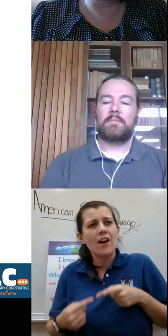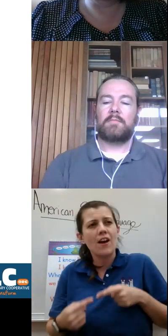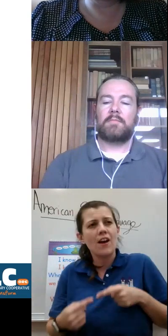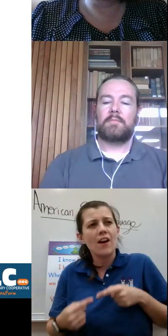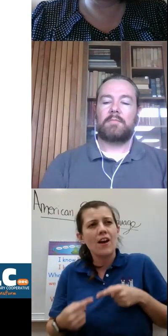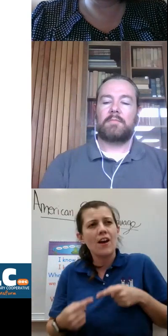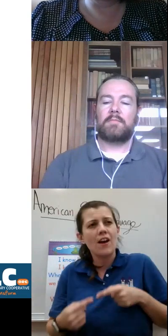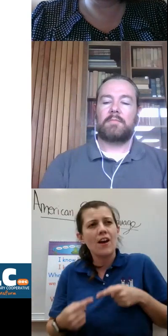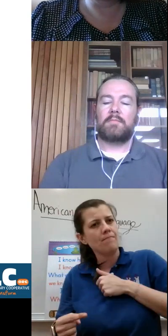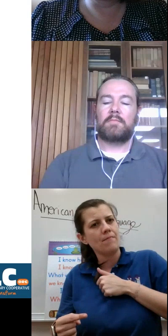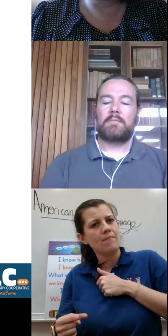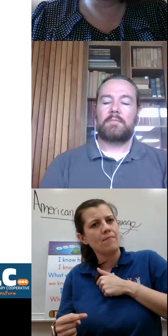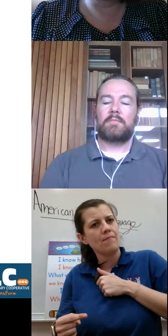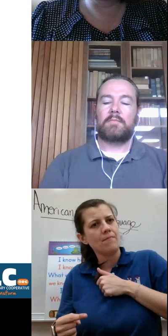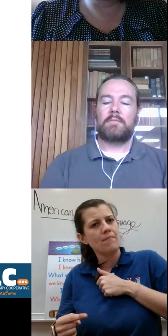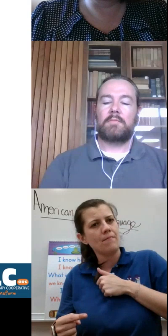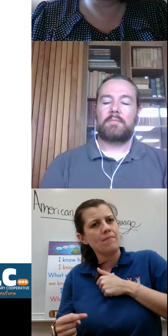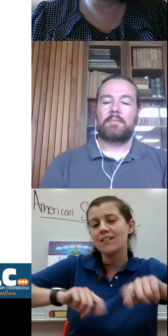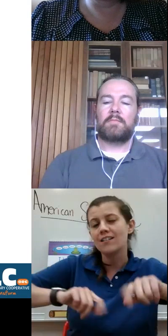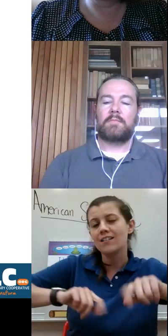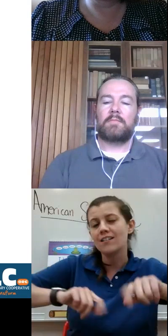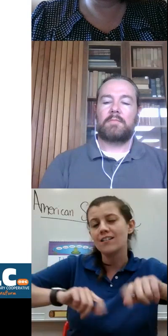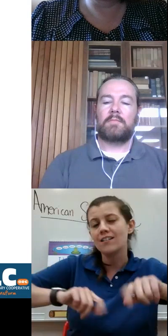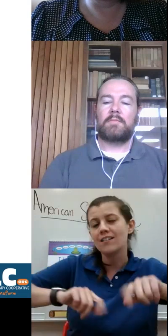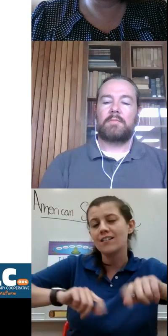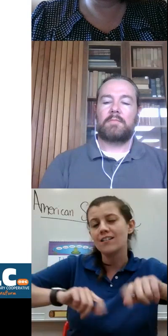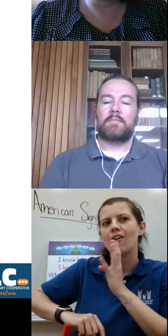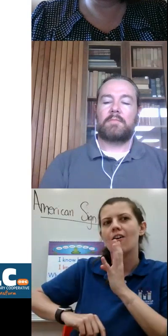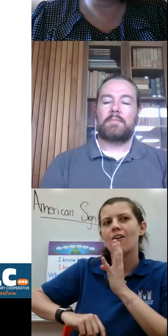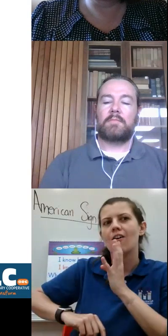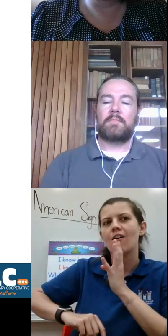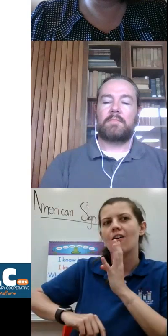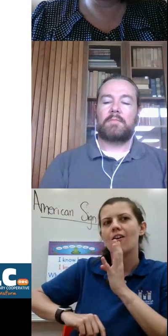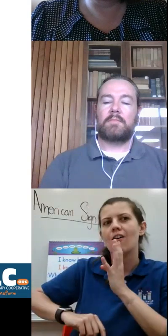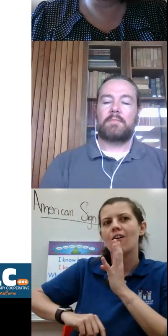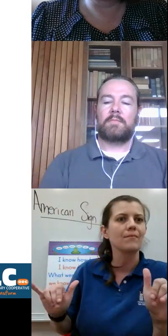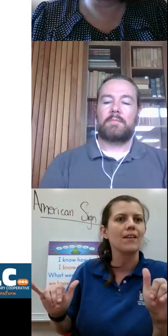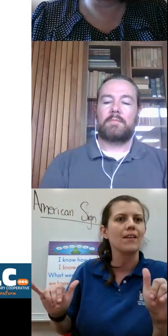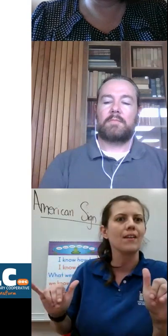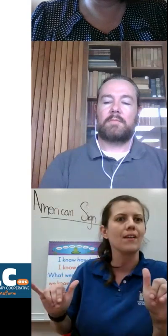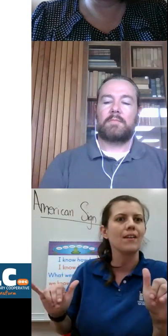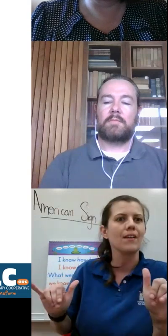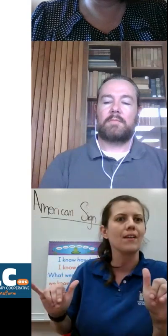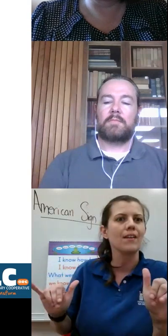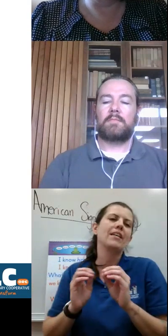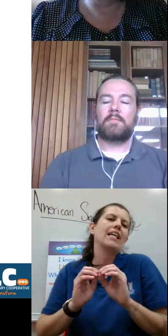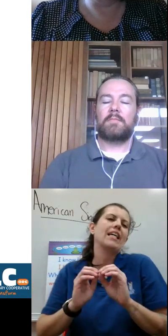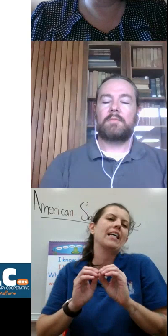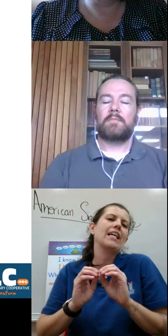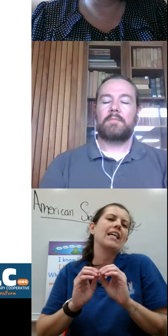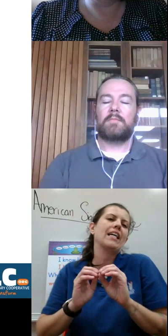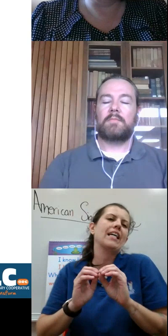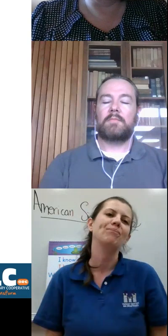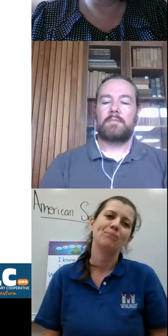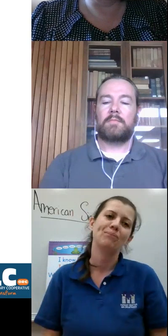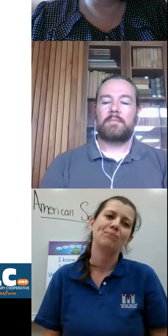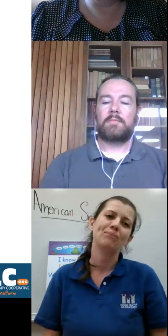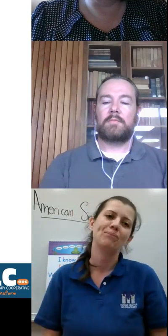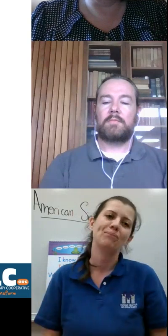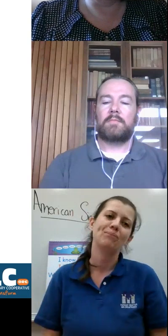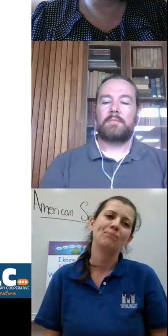I was actually having a hard time myself trying to sound and talk at the same time and be